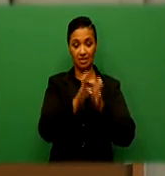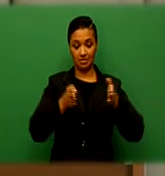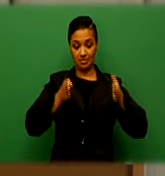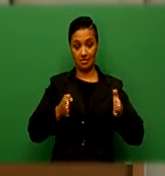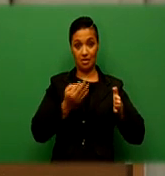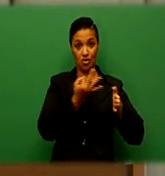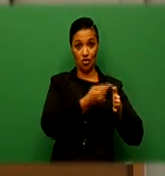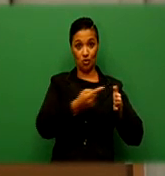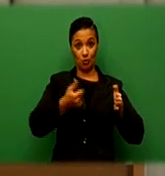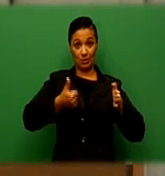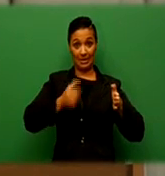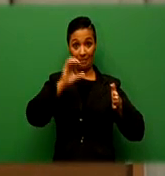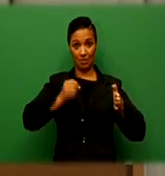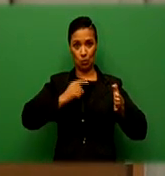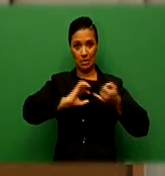target range.